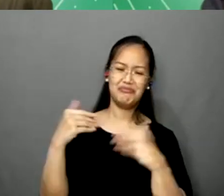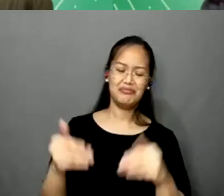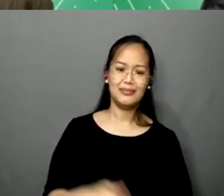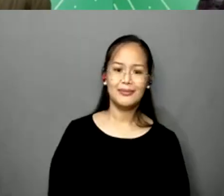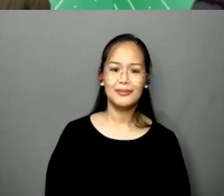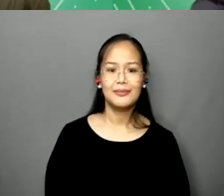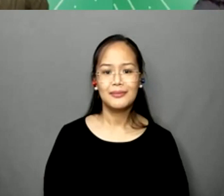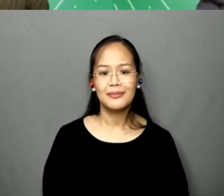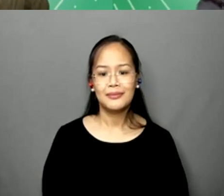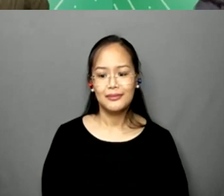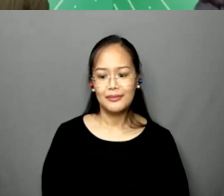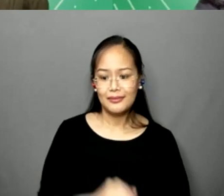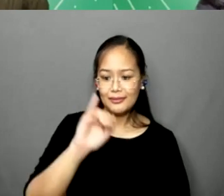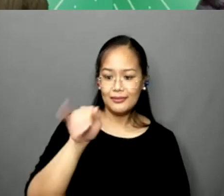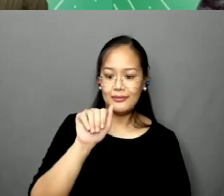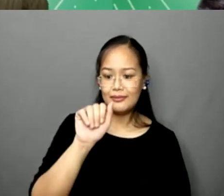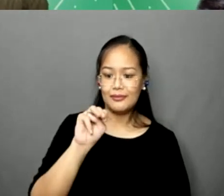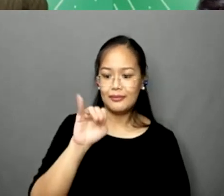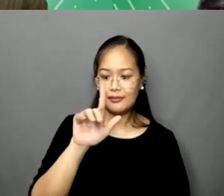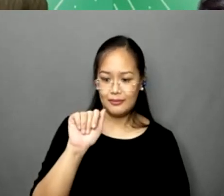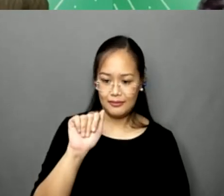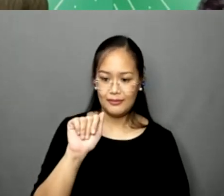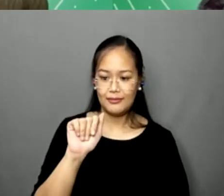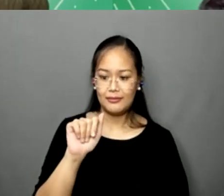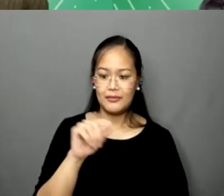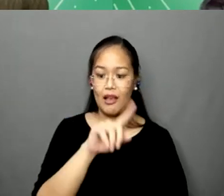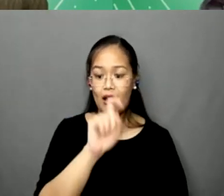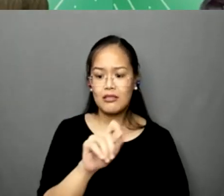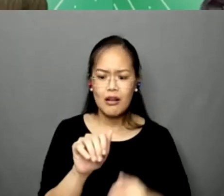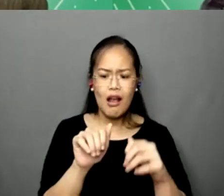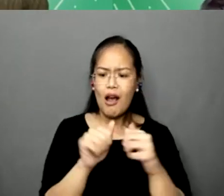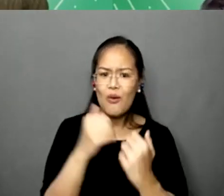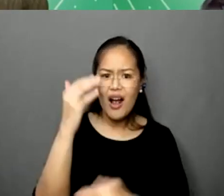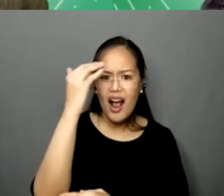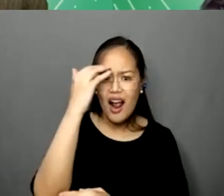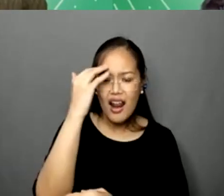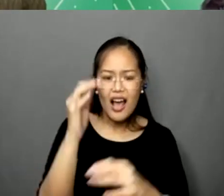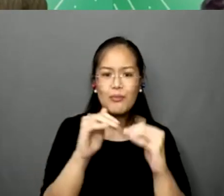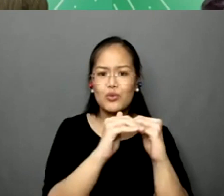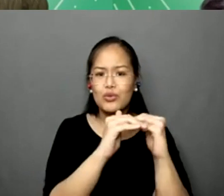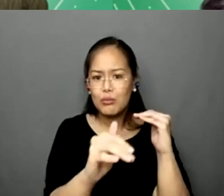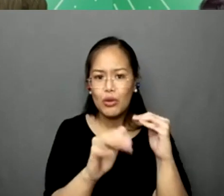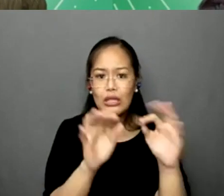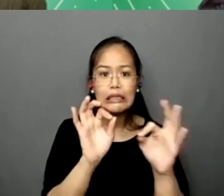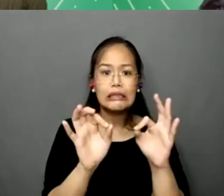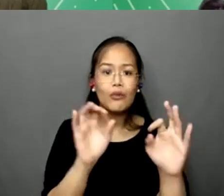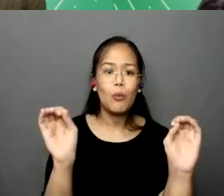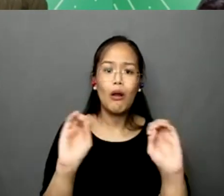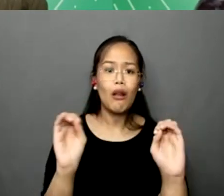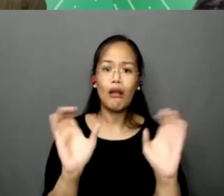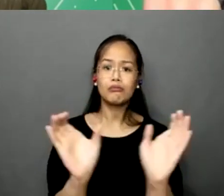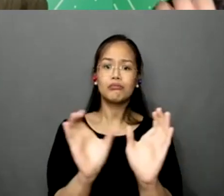Okay. So Jamila asked, how to determine if a certain product is sustainable if it has not acquired a